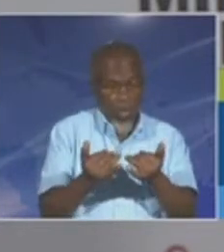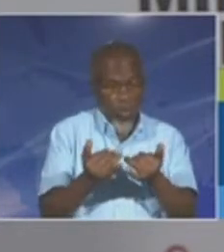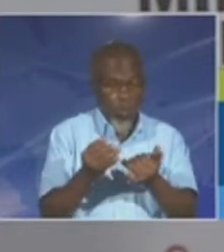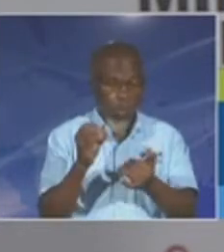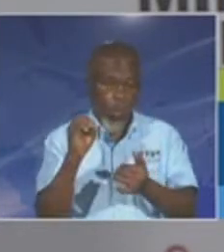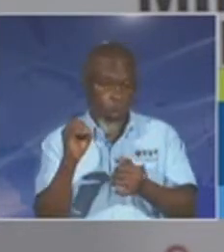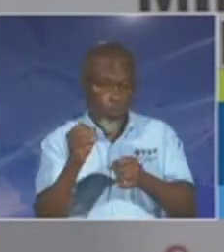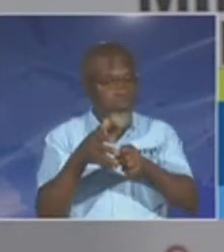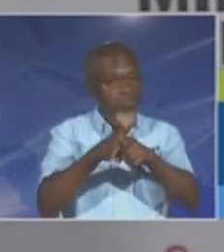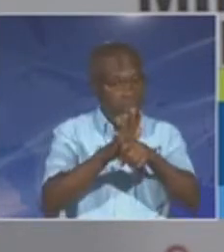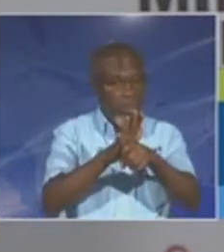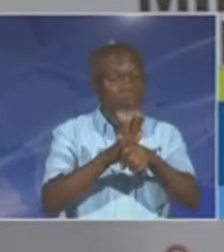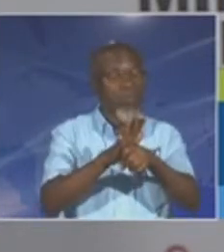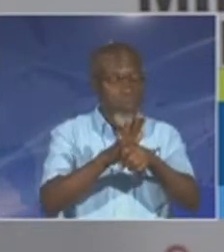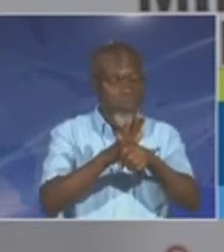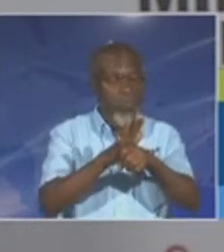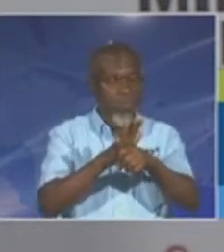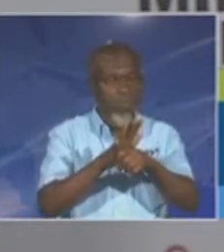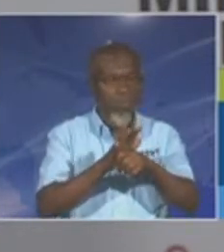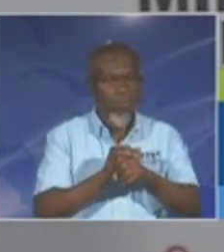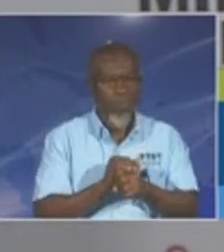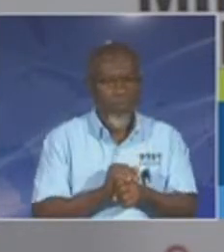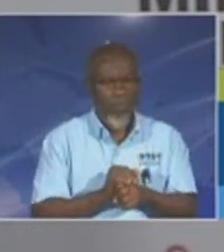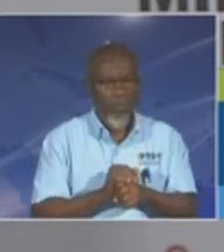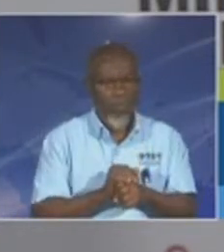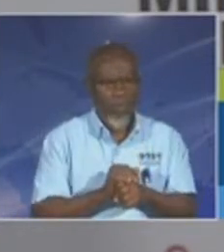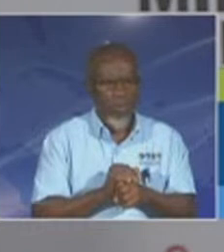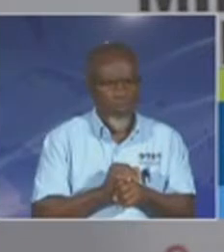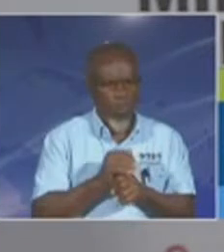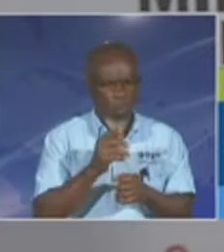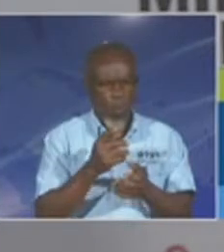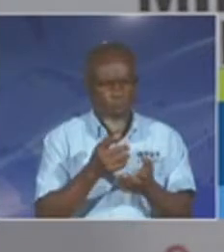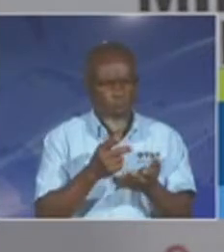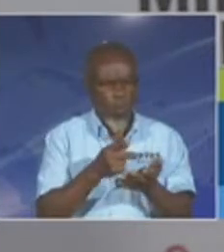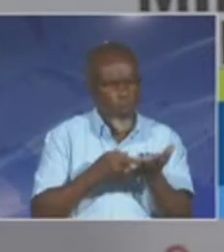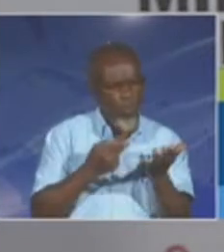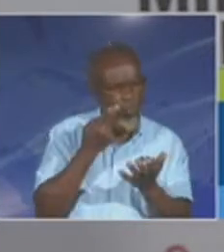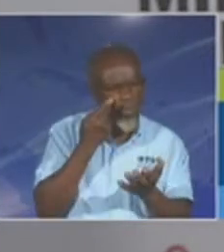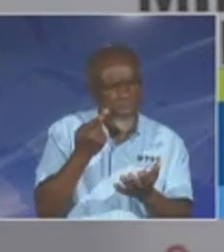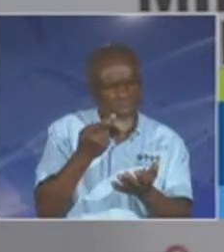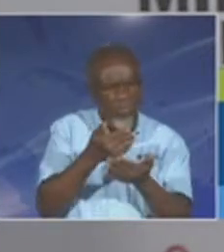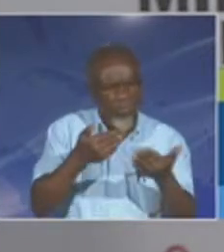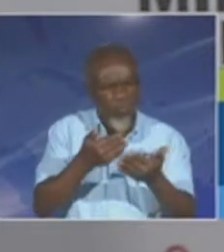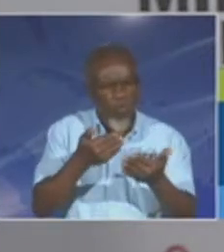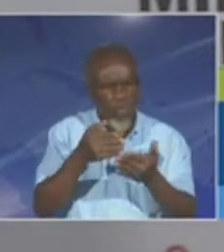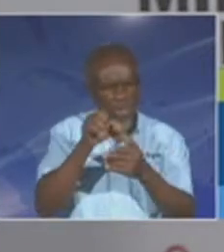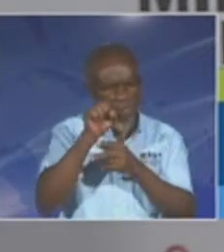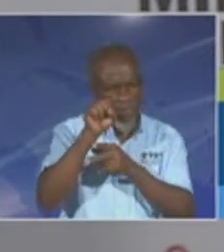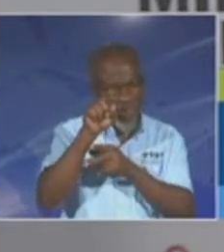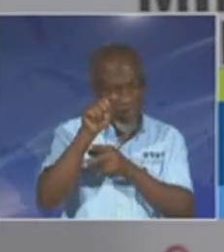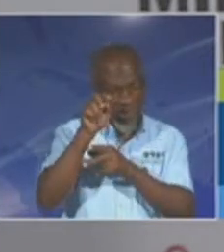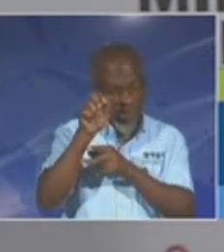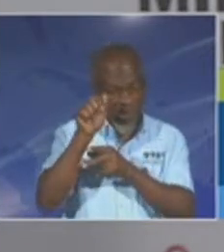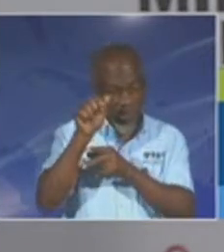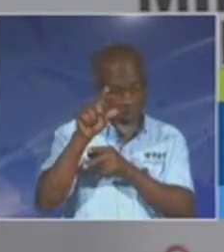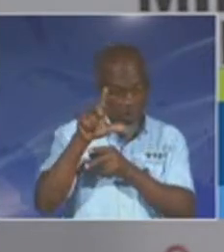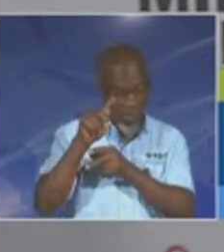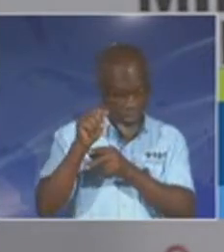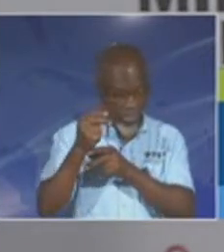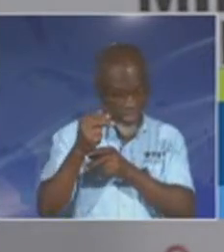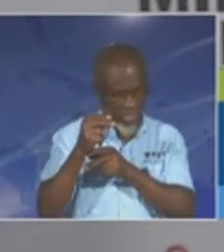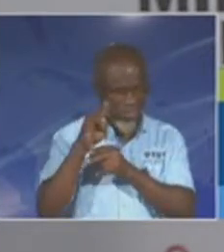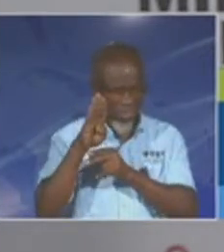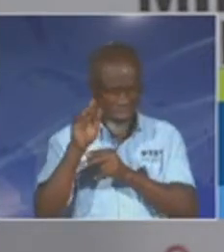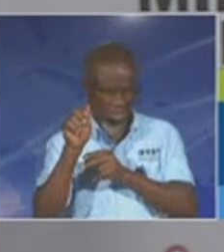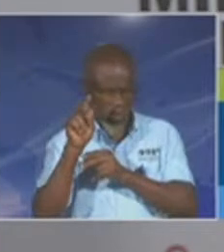The BA2 that we picked up a couple of weeks ago is really a sublineage of the same. We haven't recorded any other BA2 so far, but we